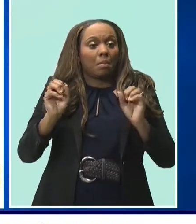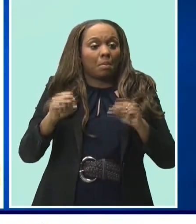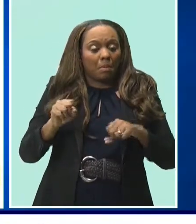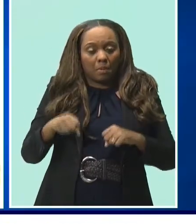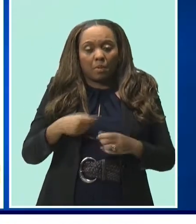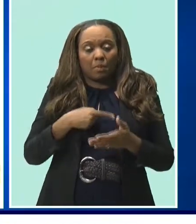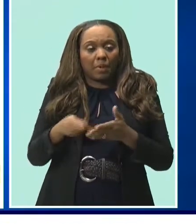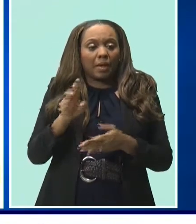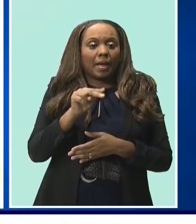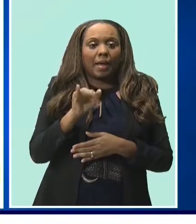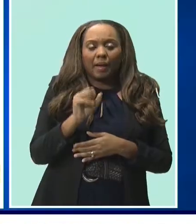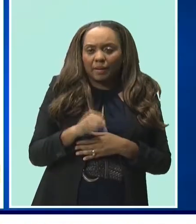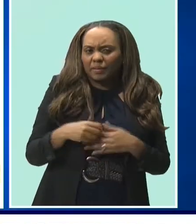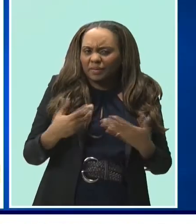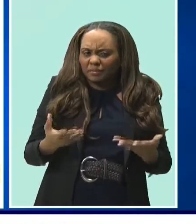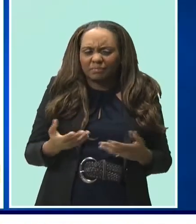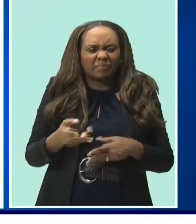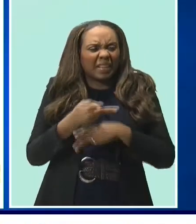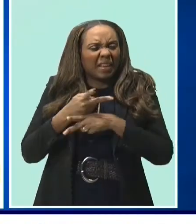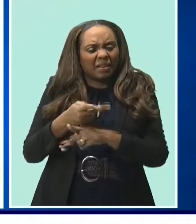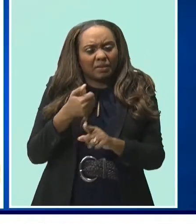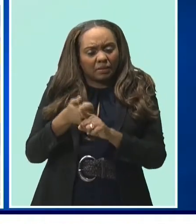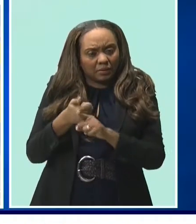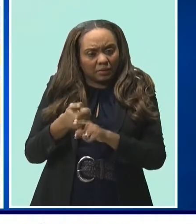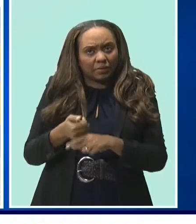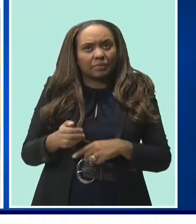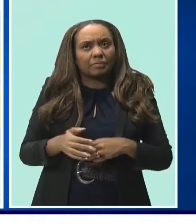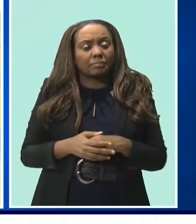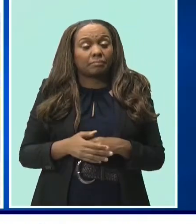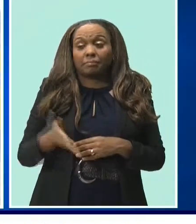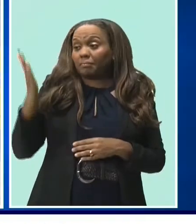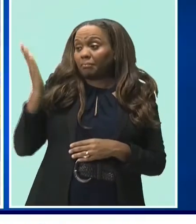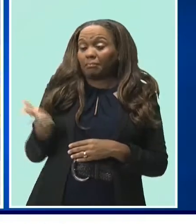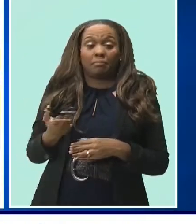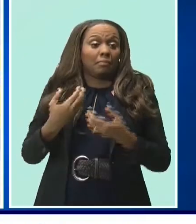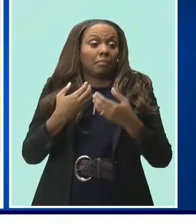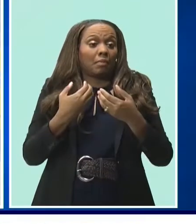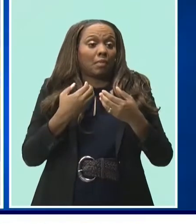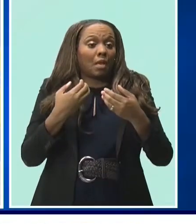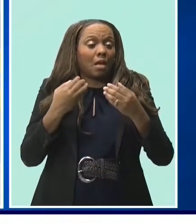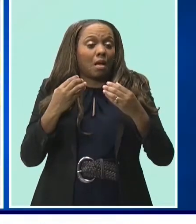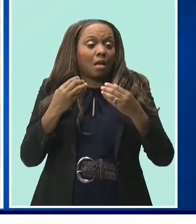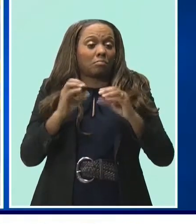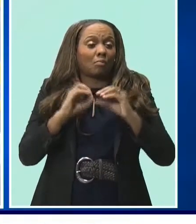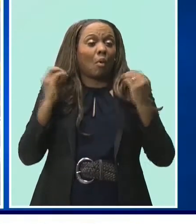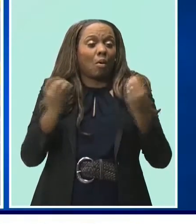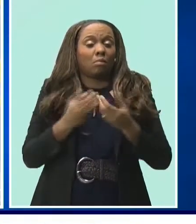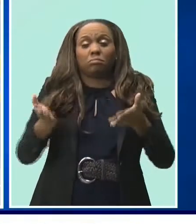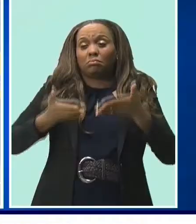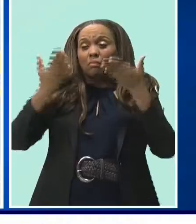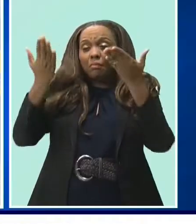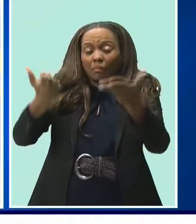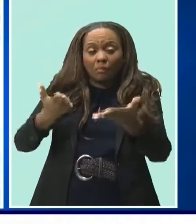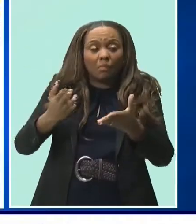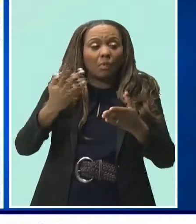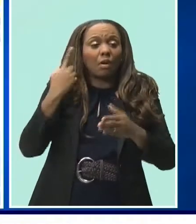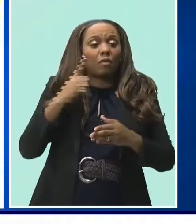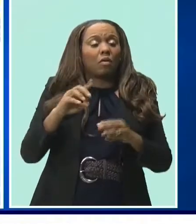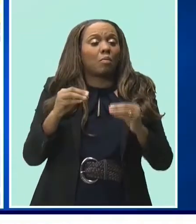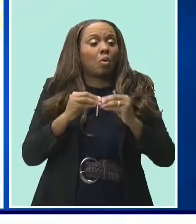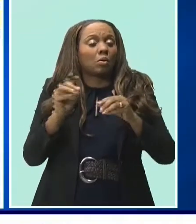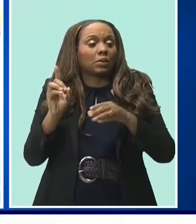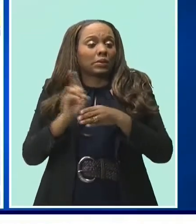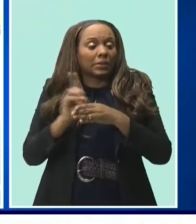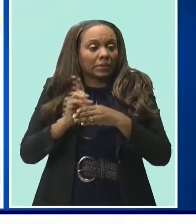of thing. The APTO chairman says his organization has submitted a number of proposals to government to help bring discipline to the